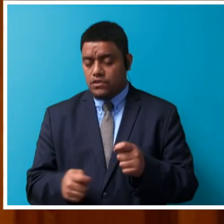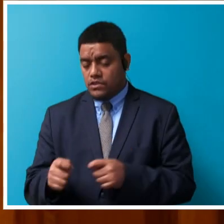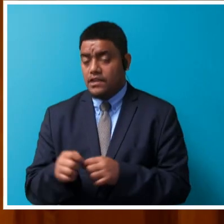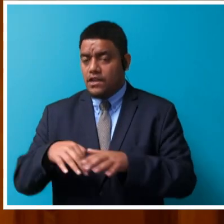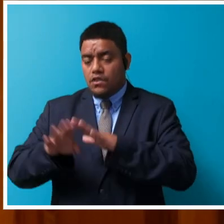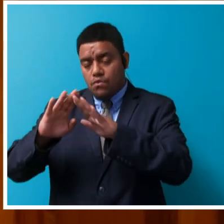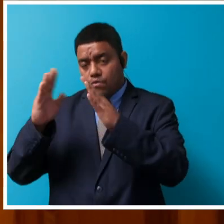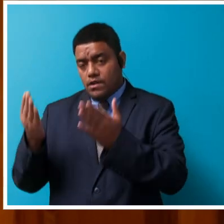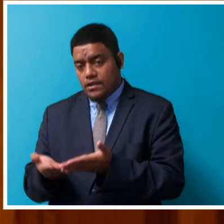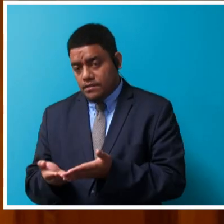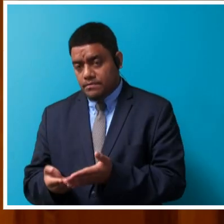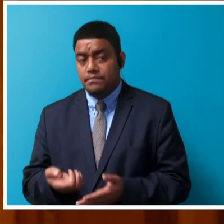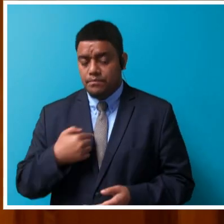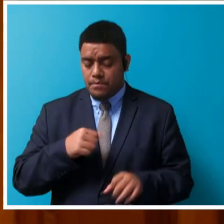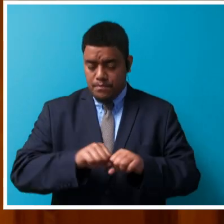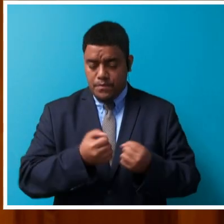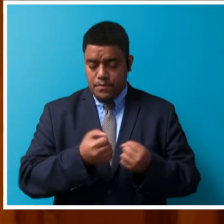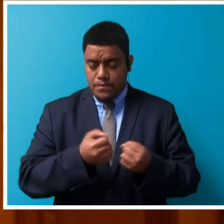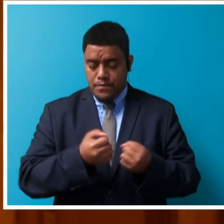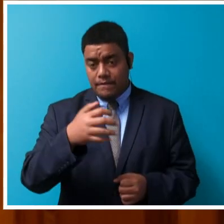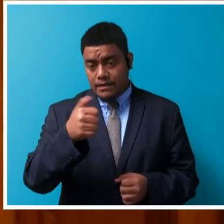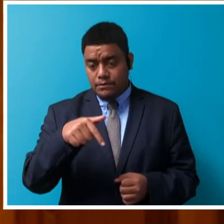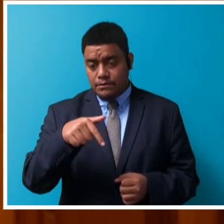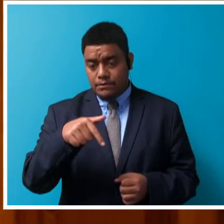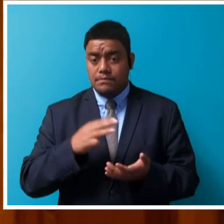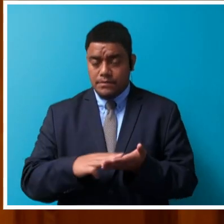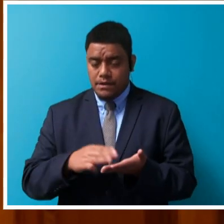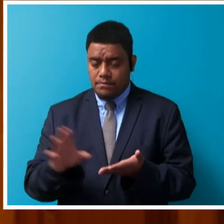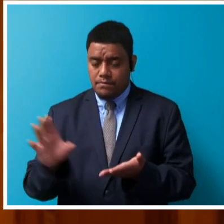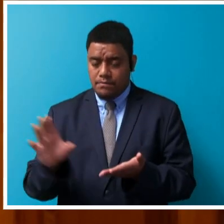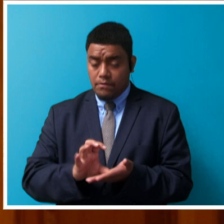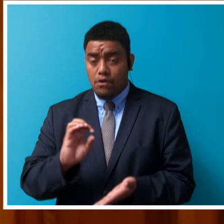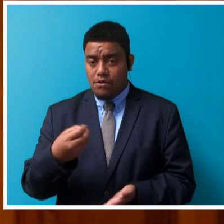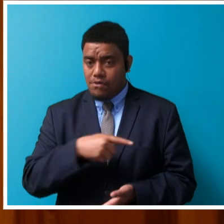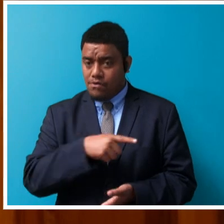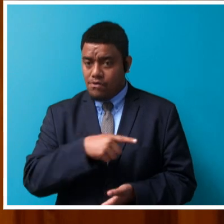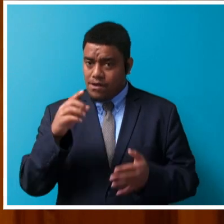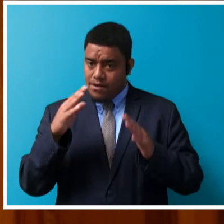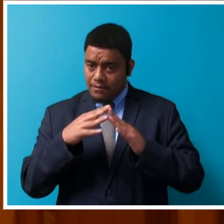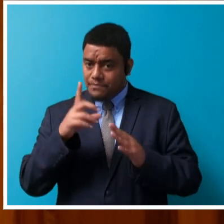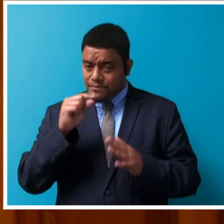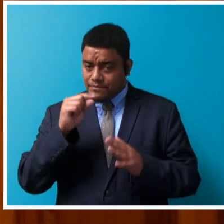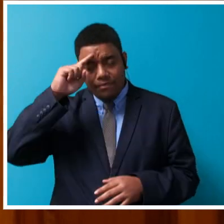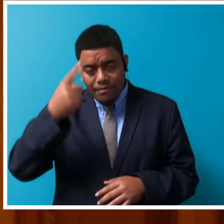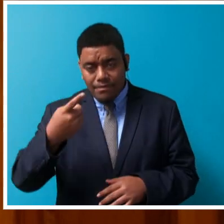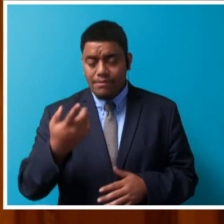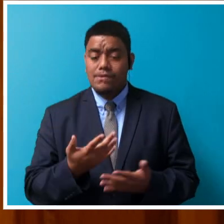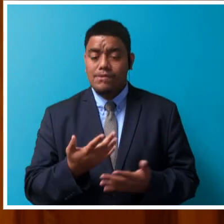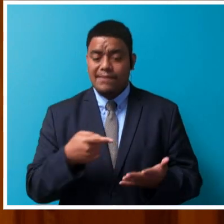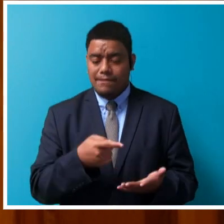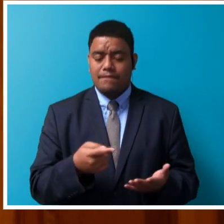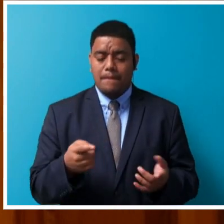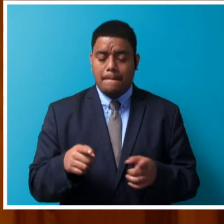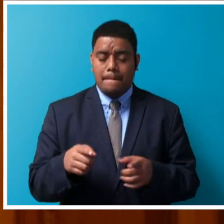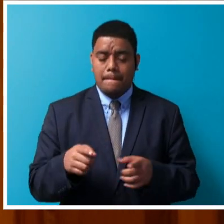globally. Let me break down this $56.6 million allocation so that this august House can understand where the rubber meets